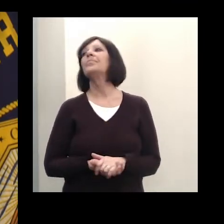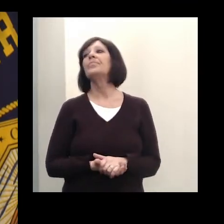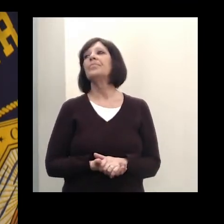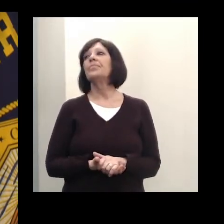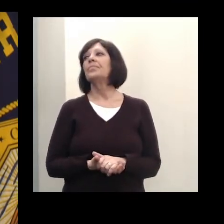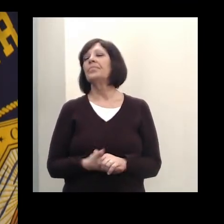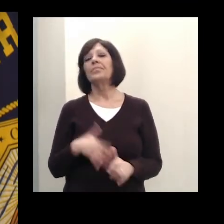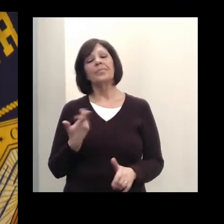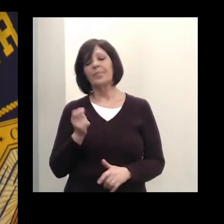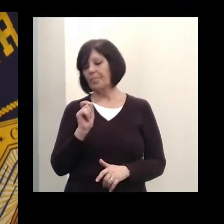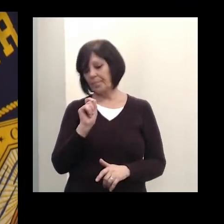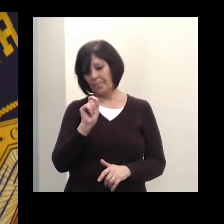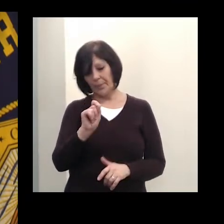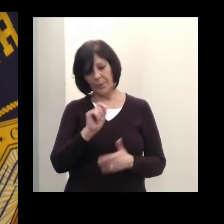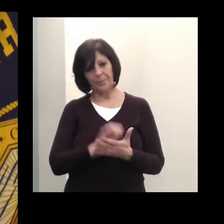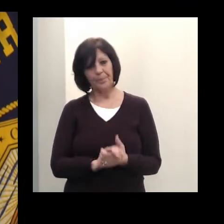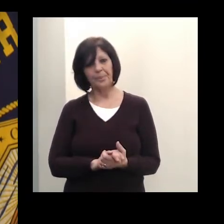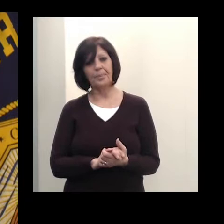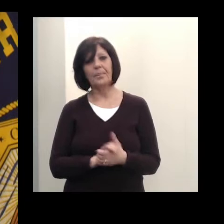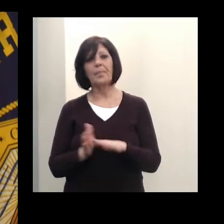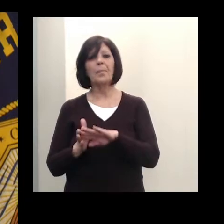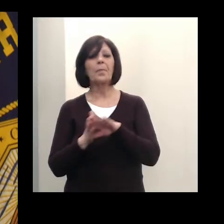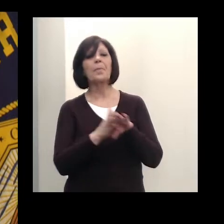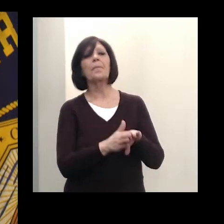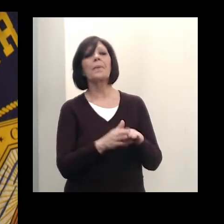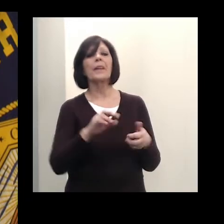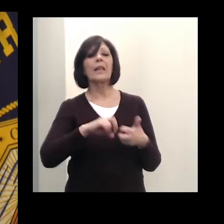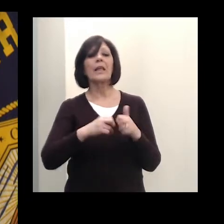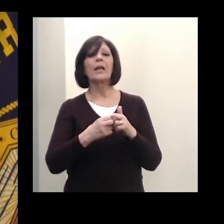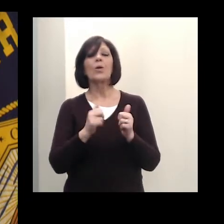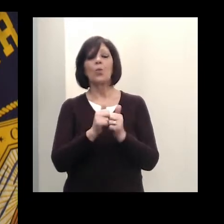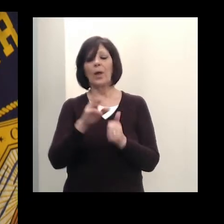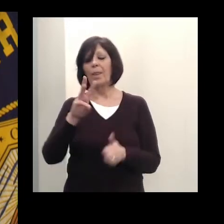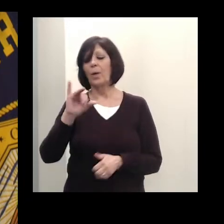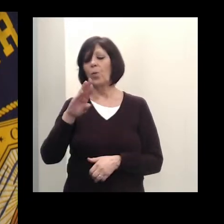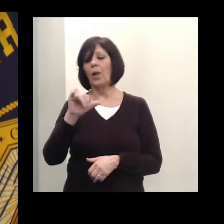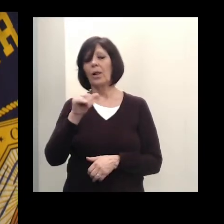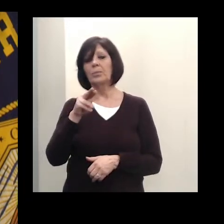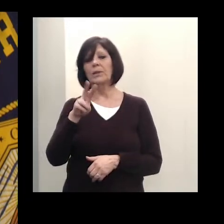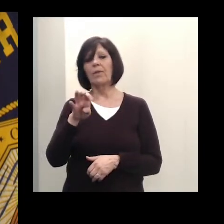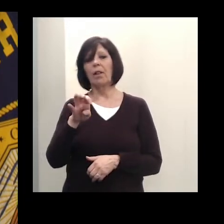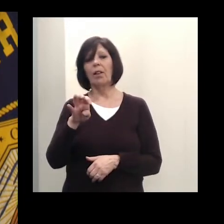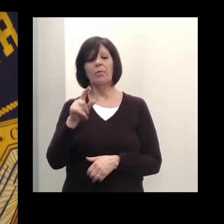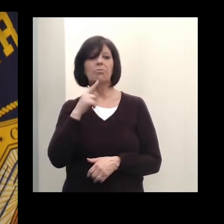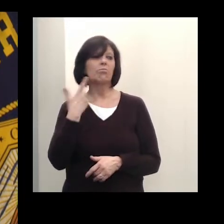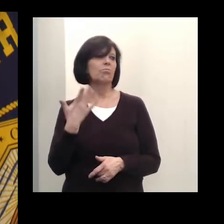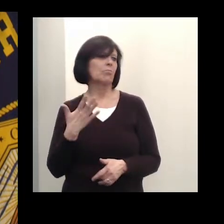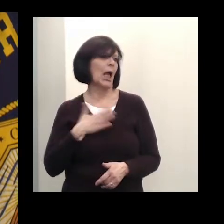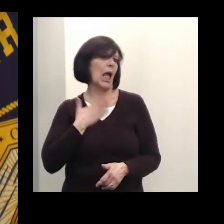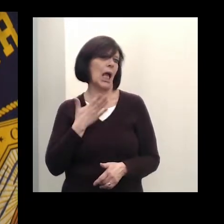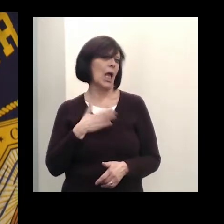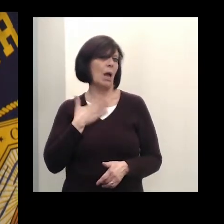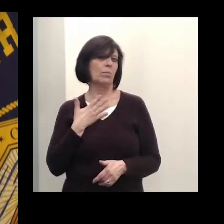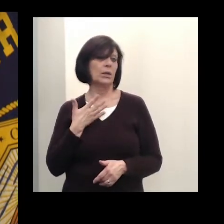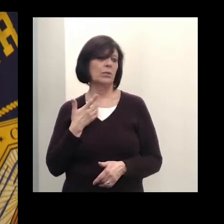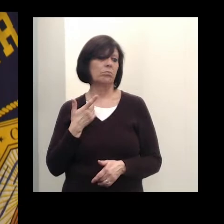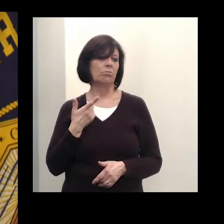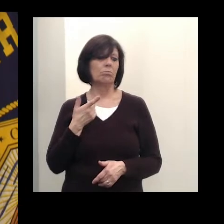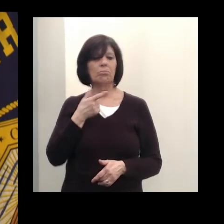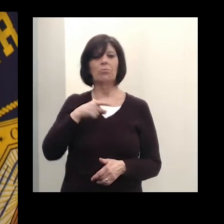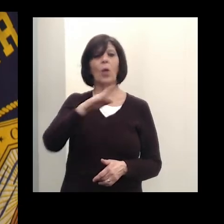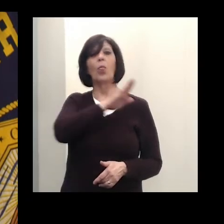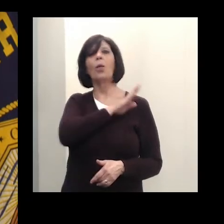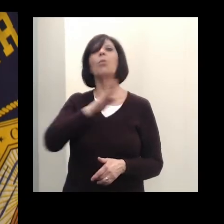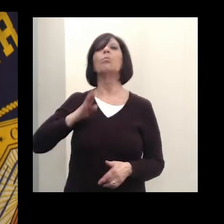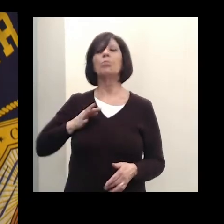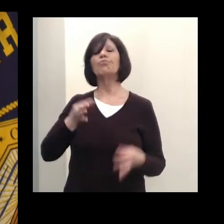Simple as that. The issue with the Village of Williamsville, I'm very happy that a majority of the board decided